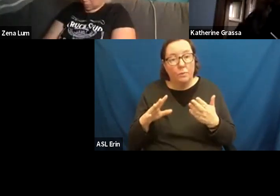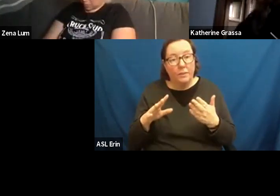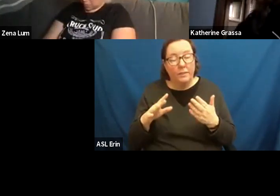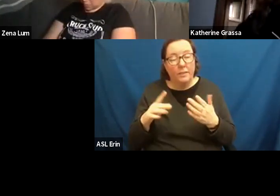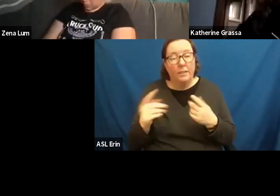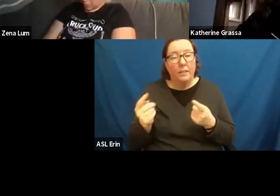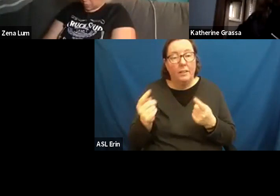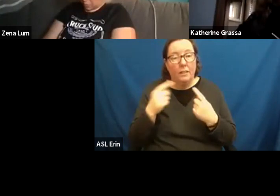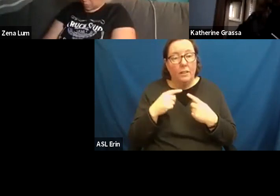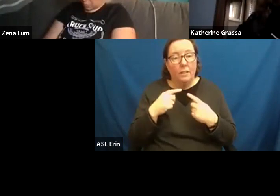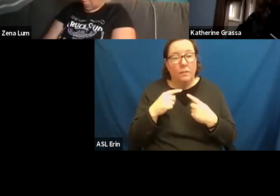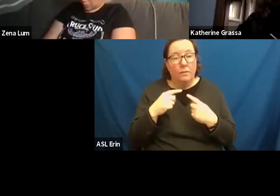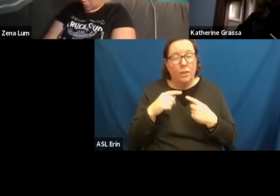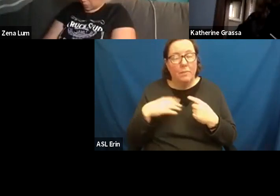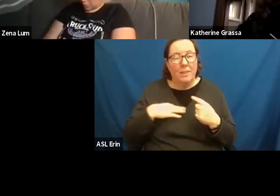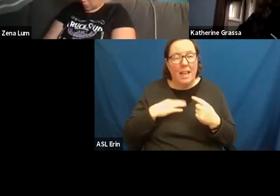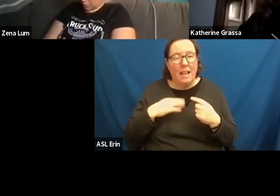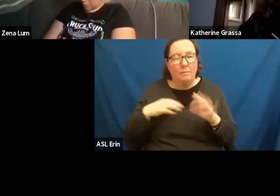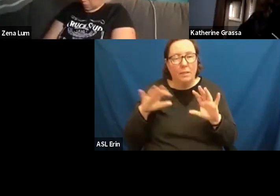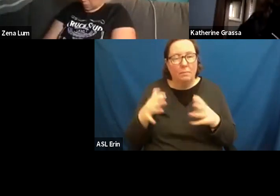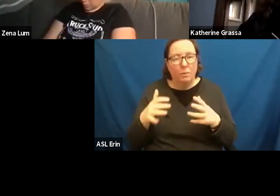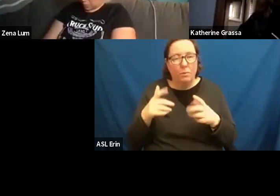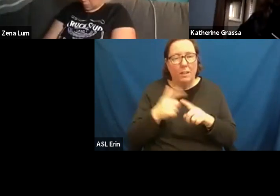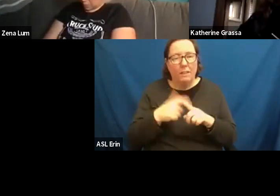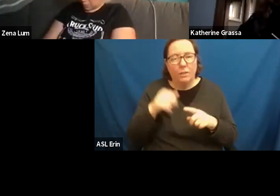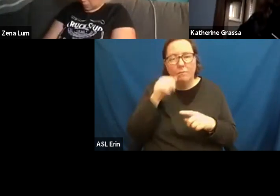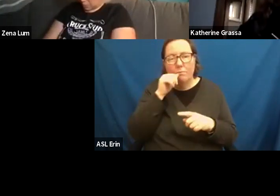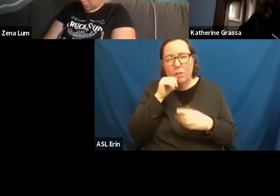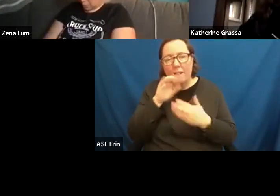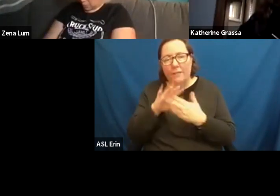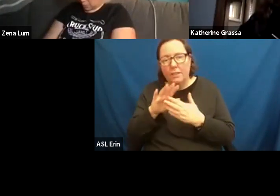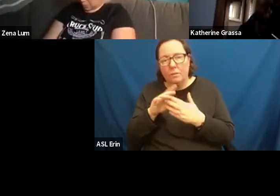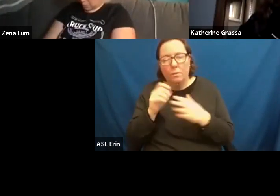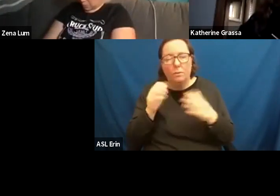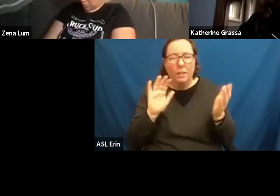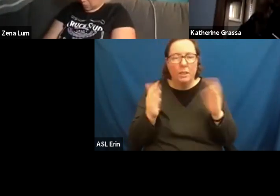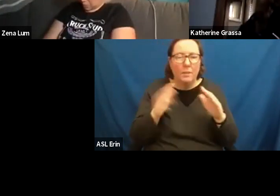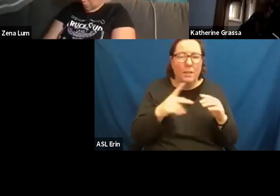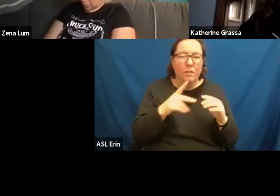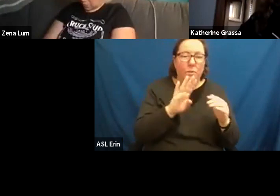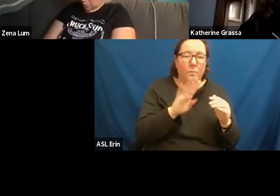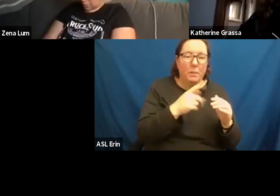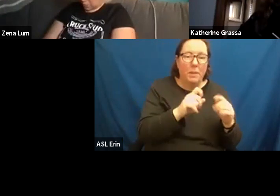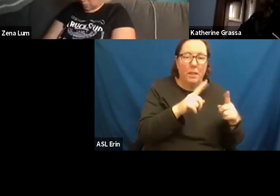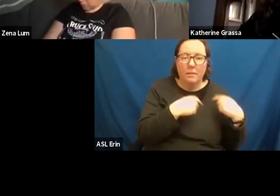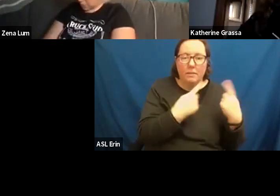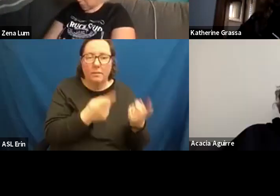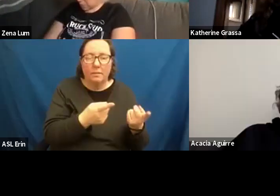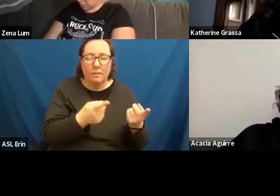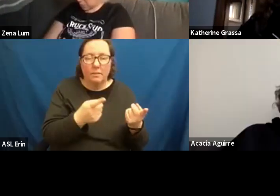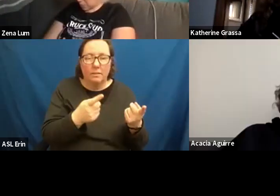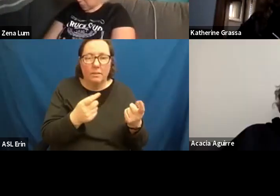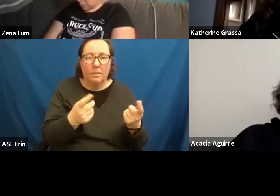coming from the applicant pool are from private school and public school. And if you could help